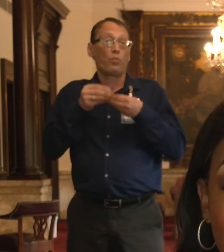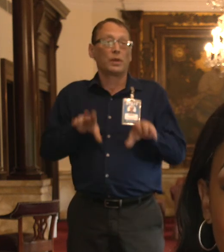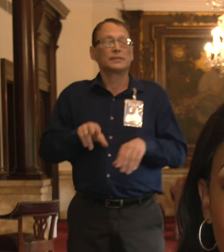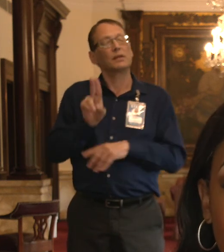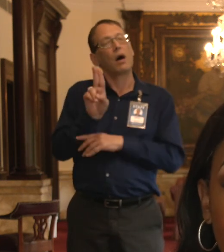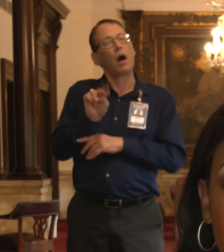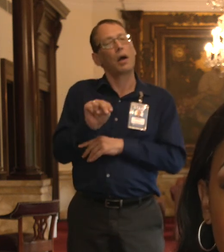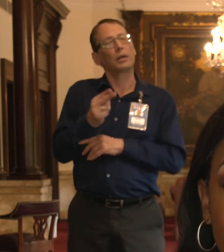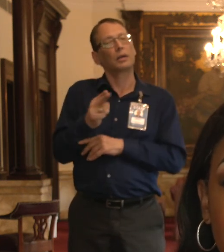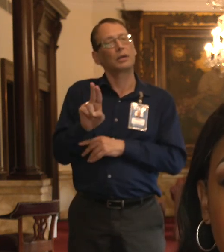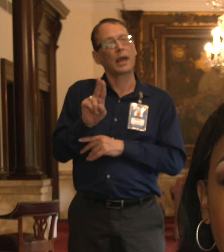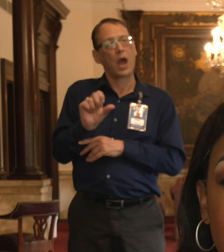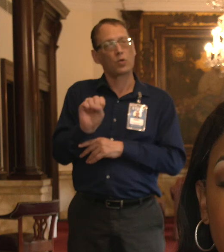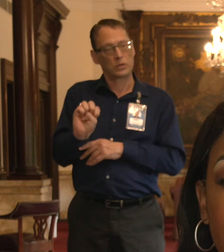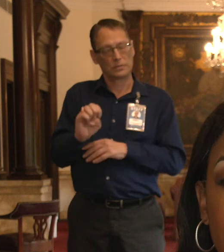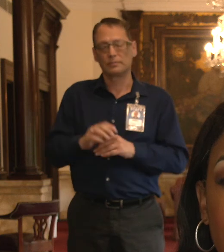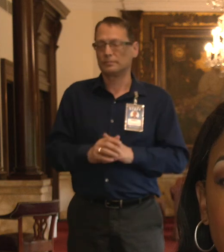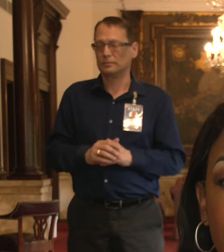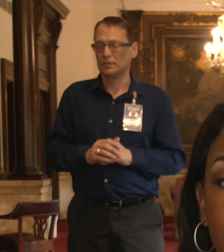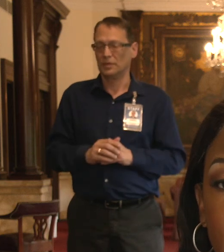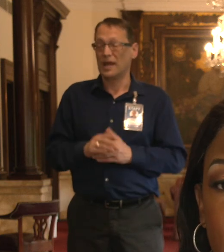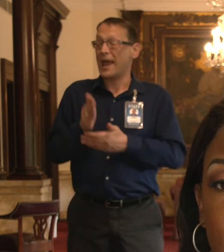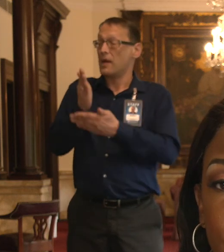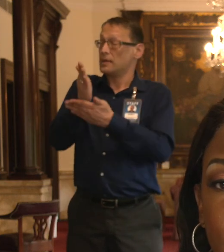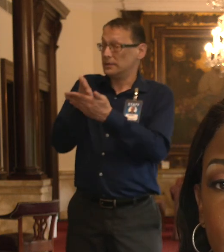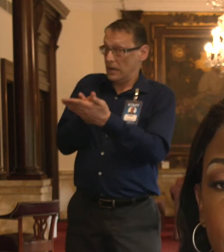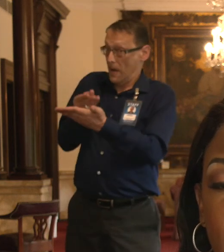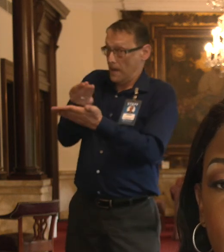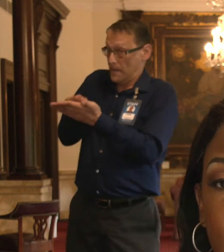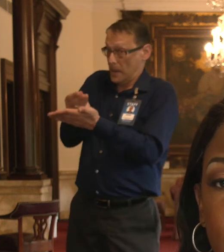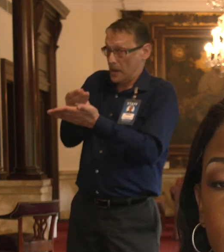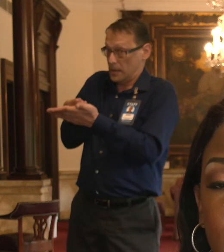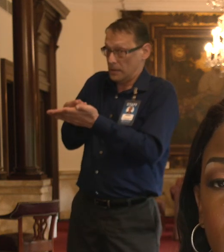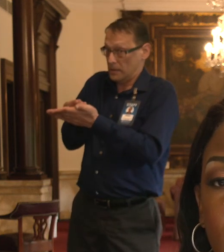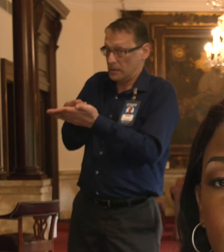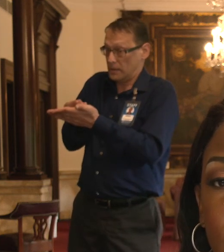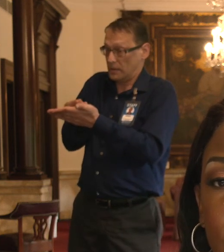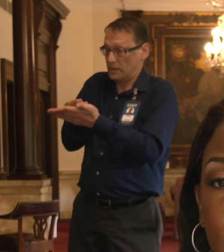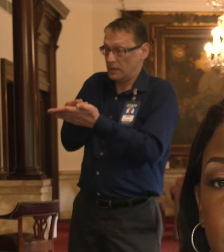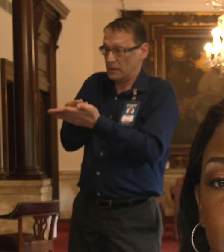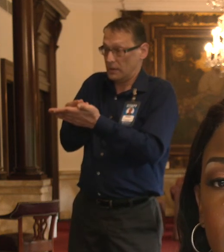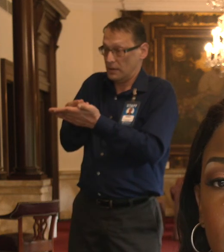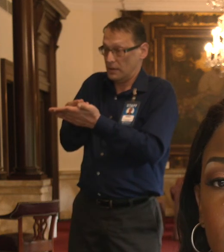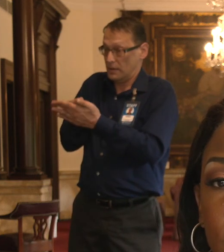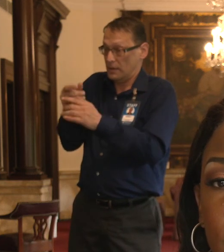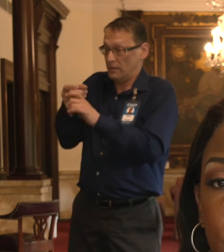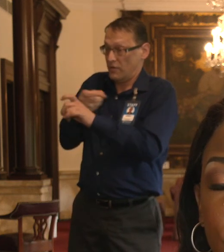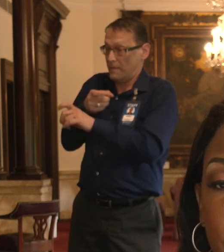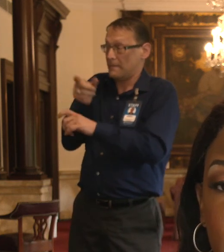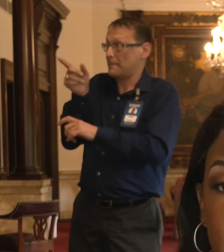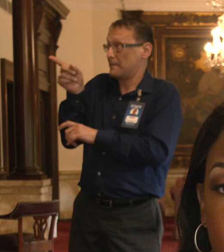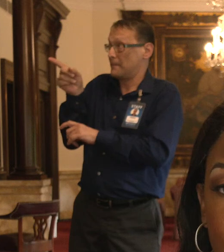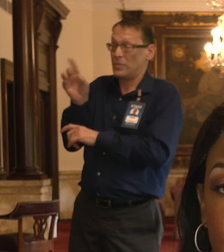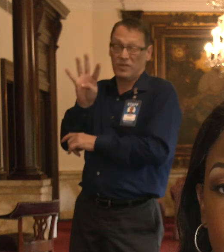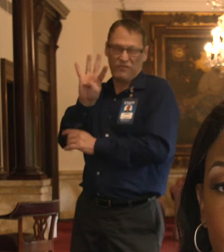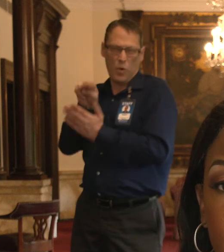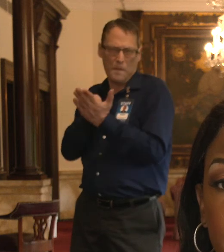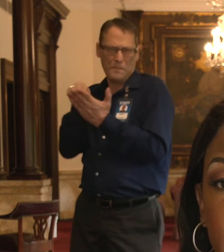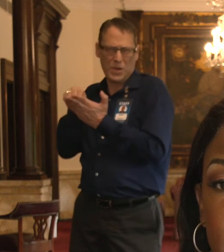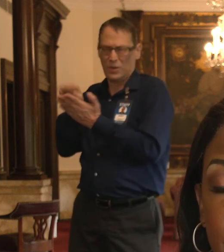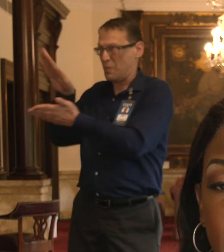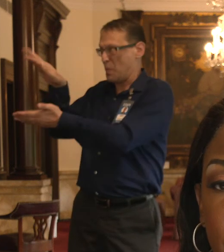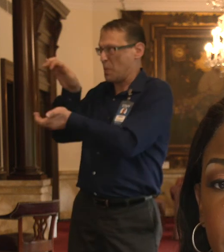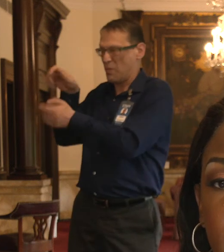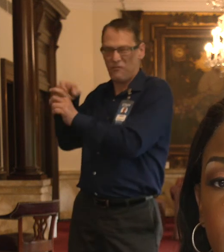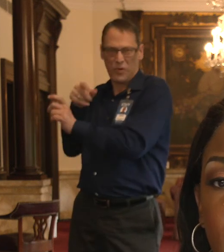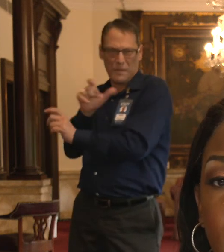as announced in the budget, we shifted some of the funds from the $4 million we took from the